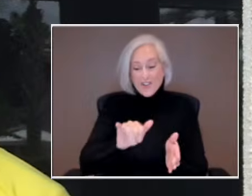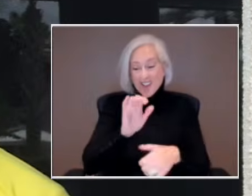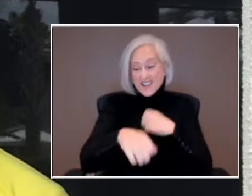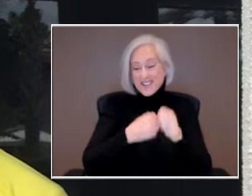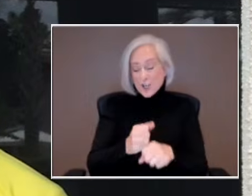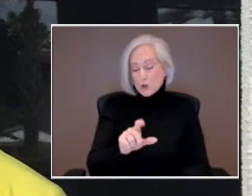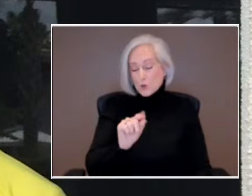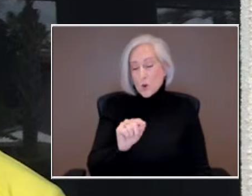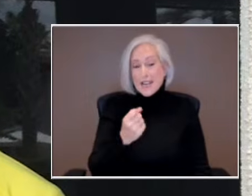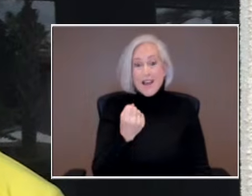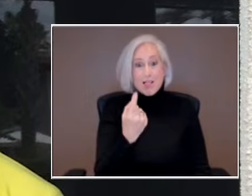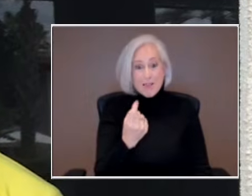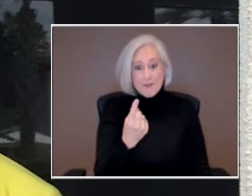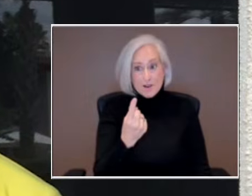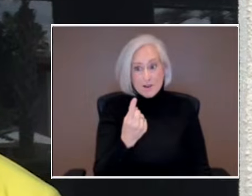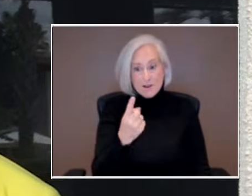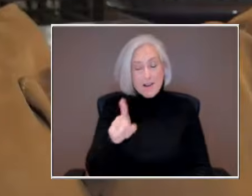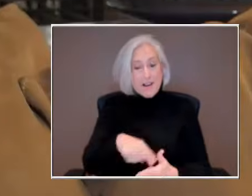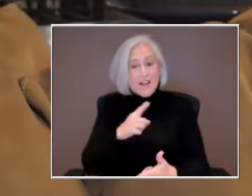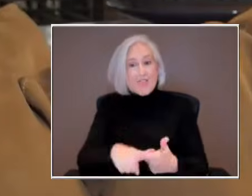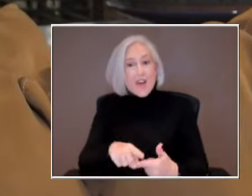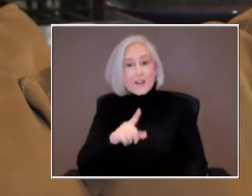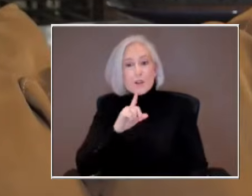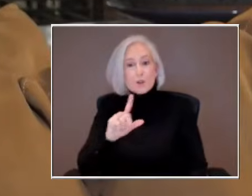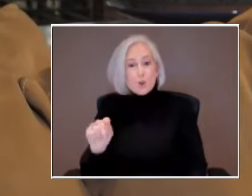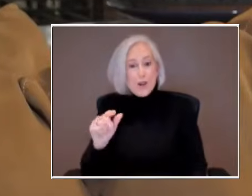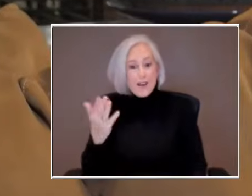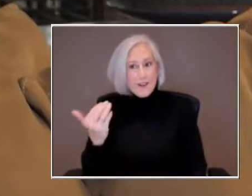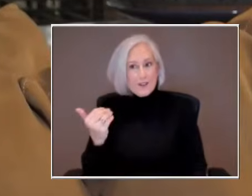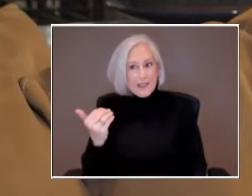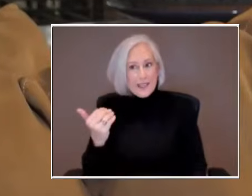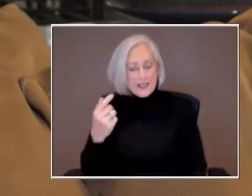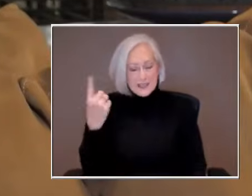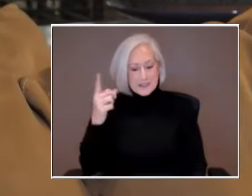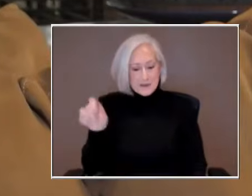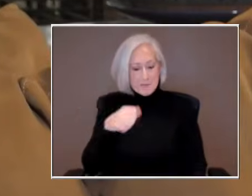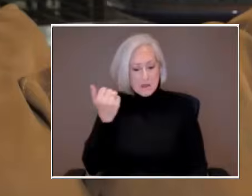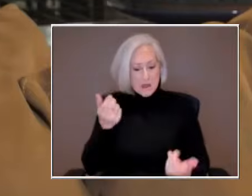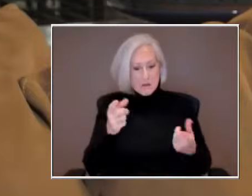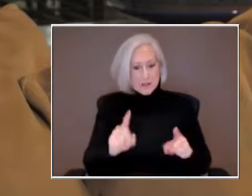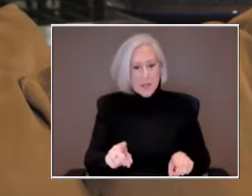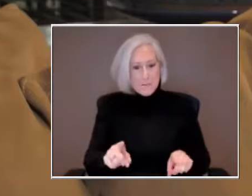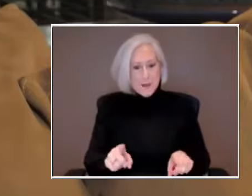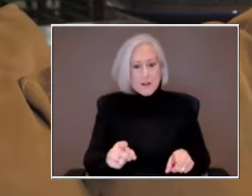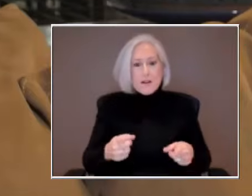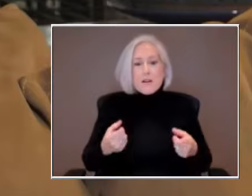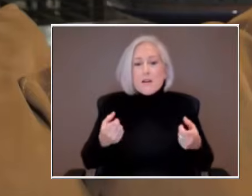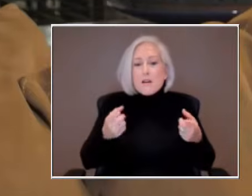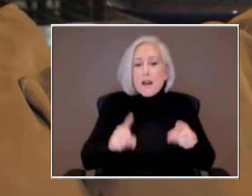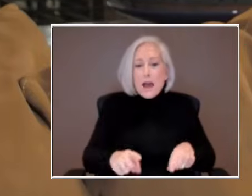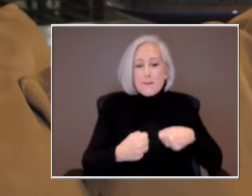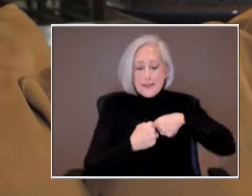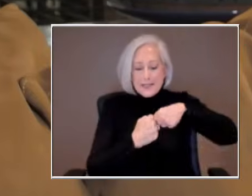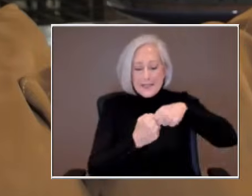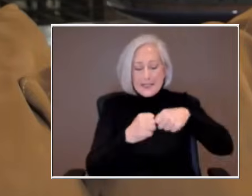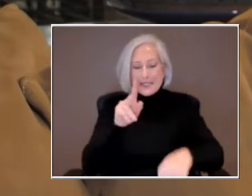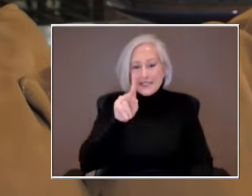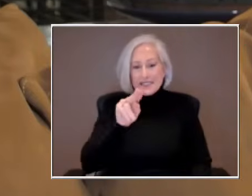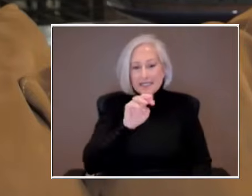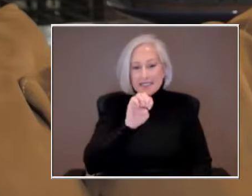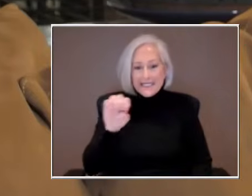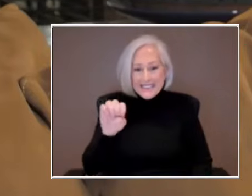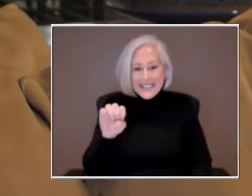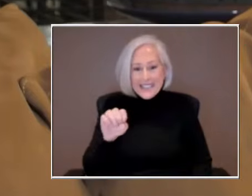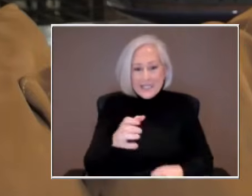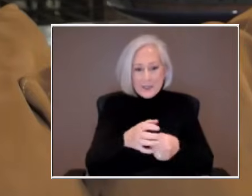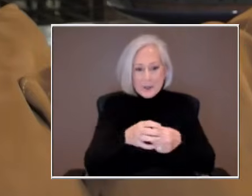2015, a new set of symptoms popped up. I started having some swelling, so my knees were getting swollen, like down through my calves, and like my feet especially were getting